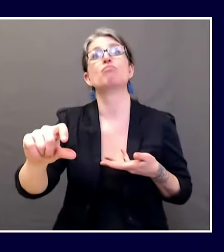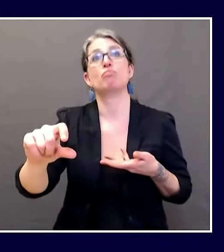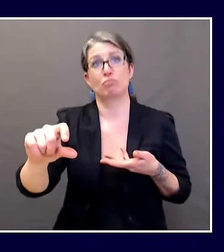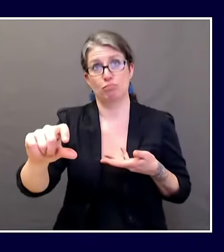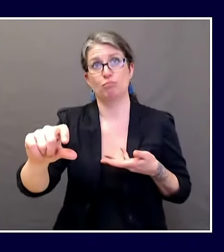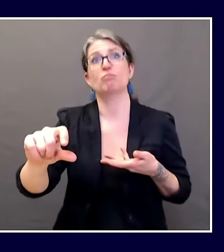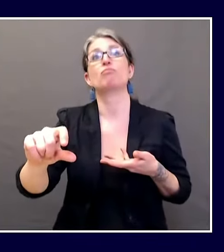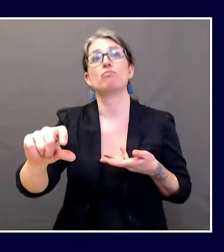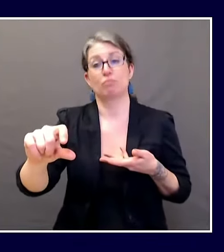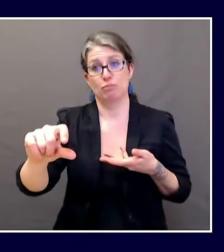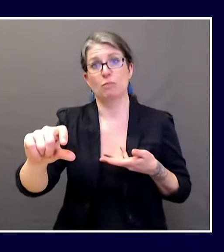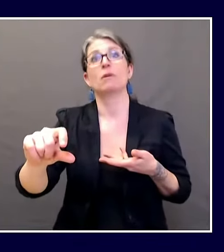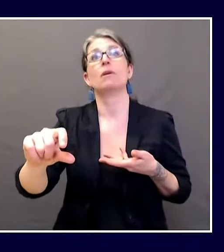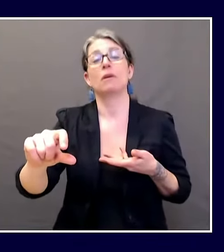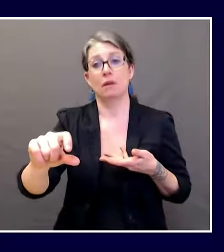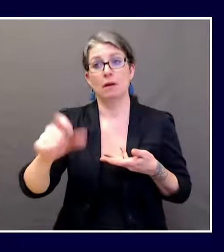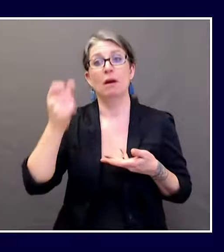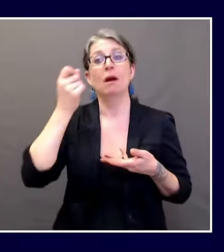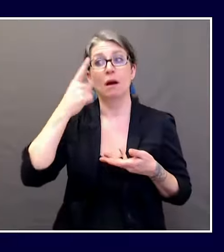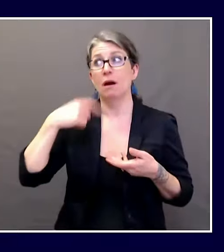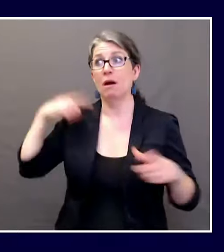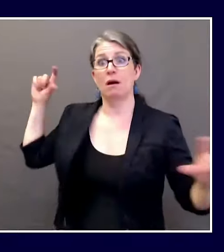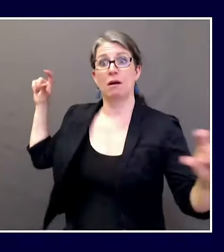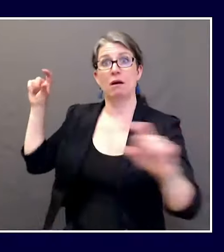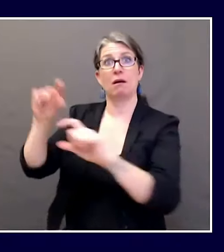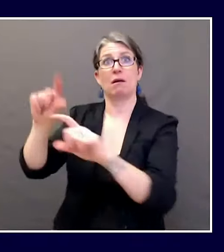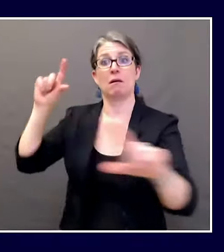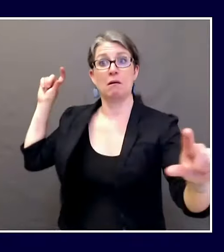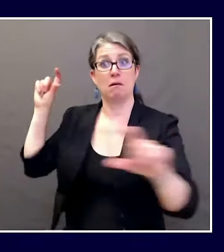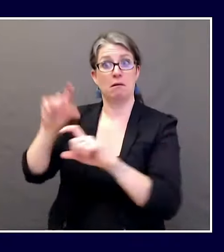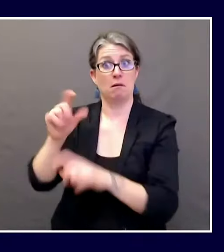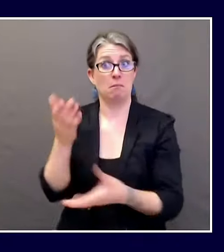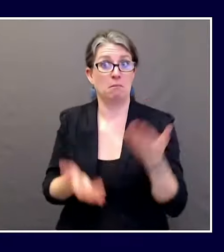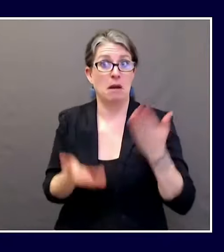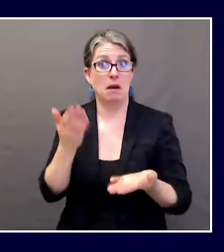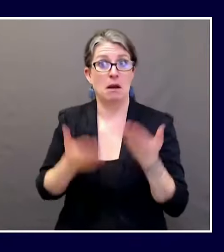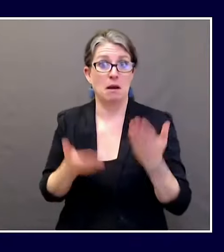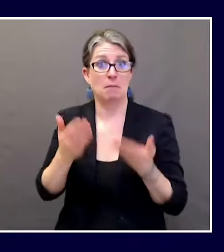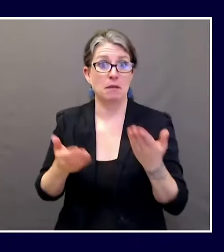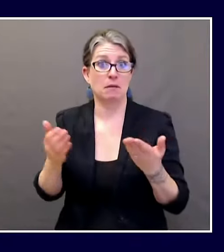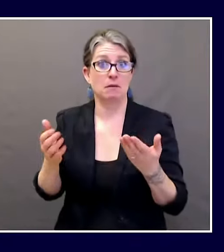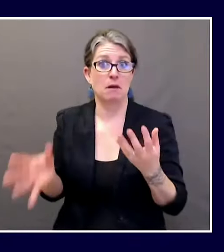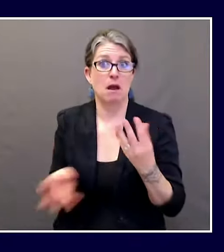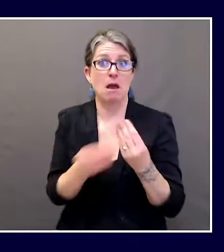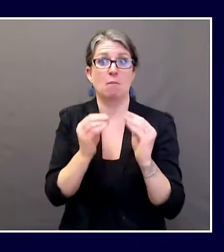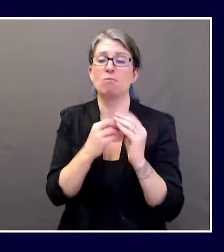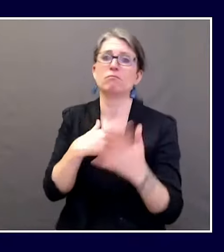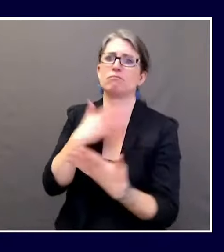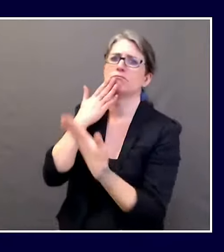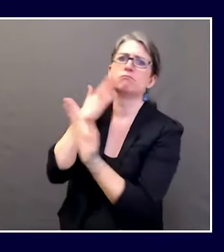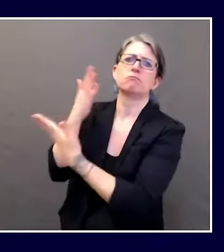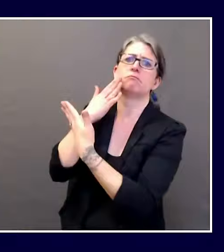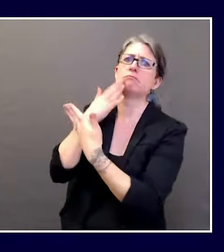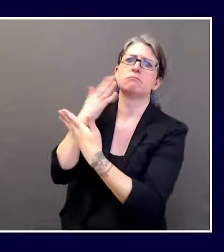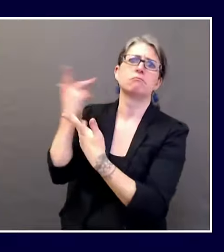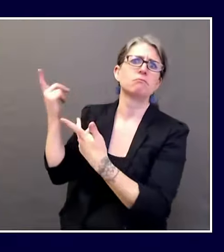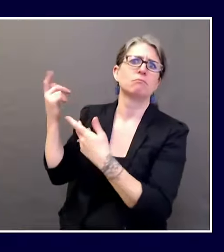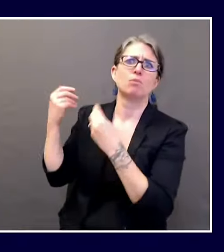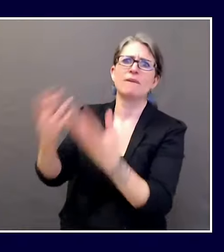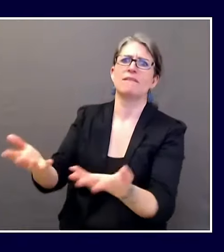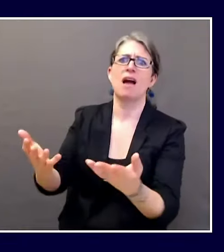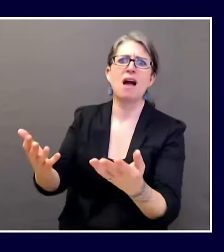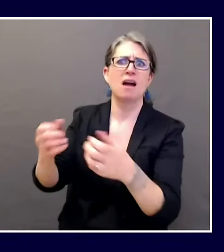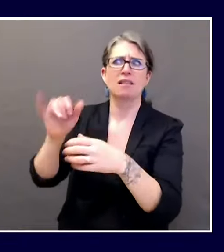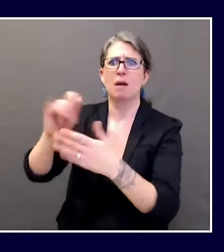we welcome this additional supply of vaccine and additional activation to FQHCs. Now, with respect to essential